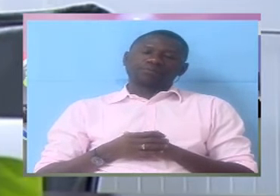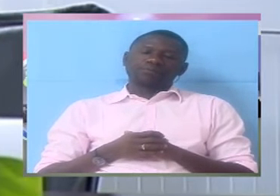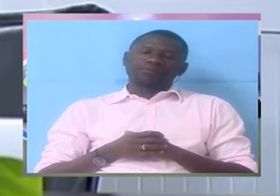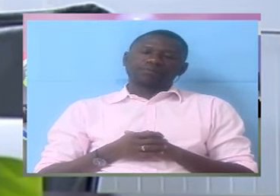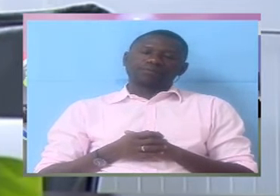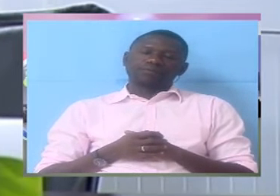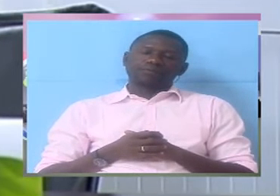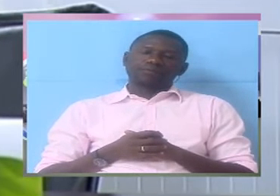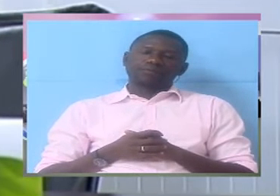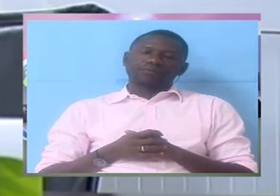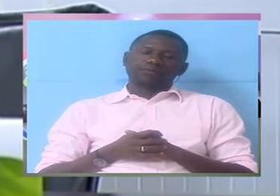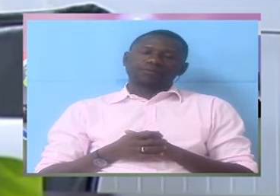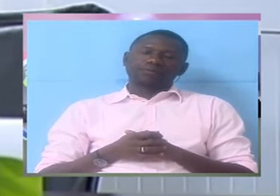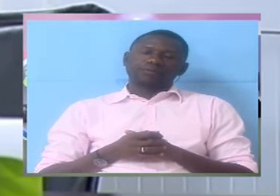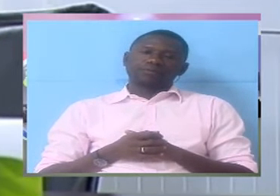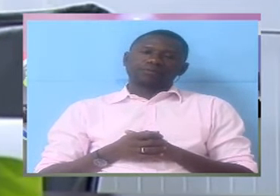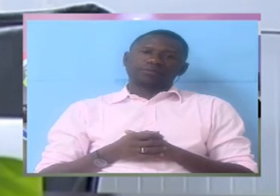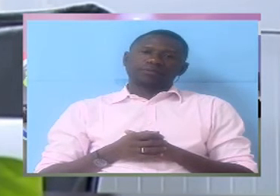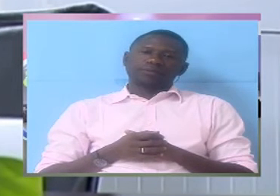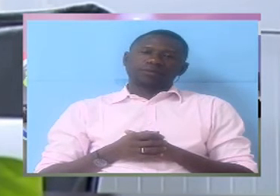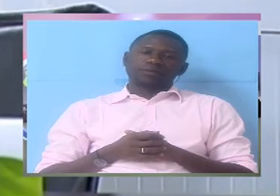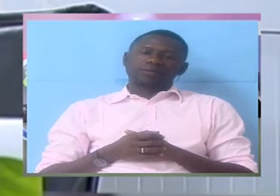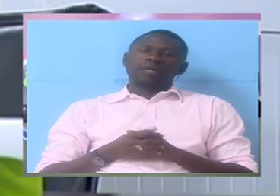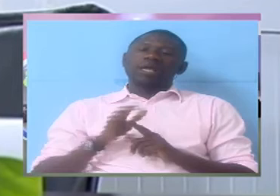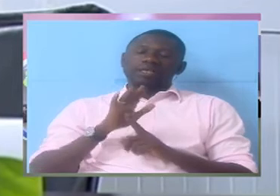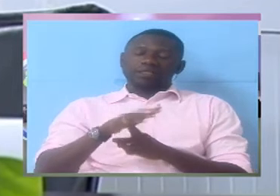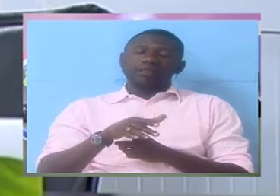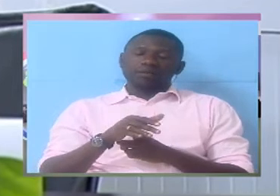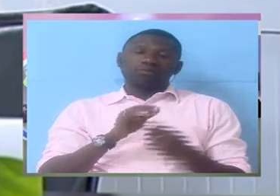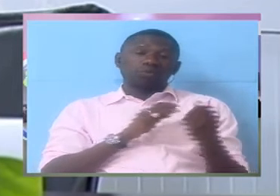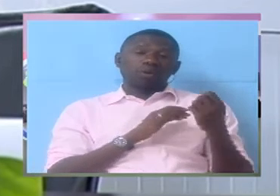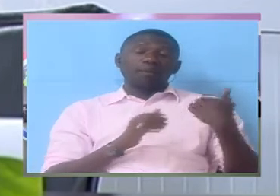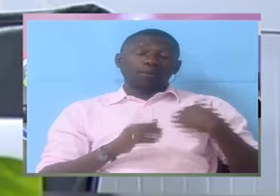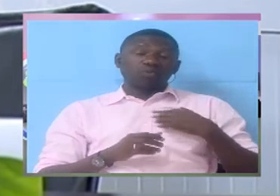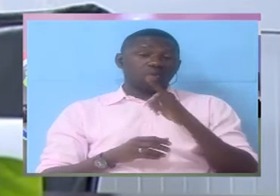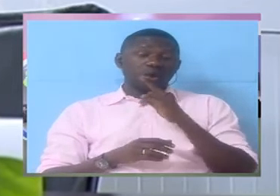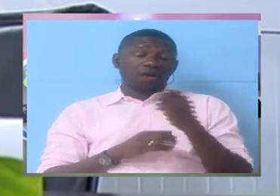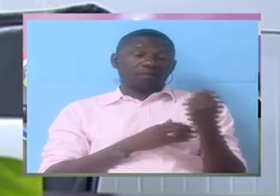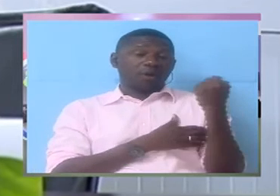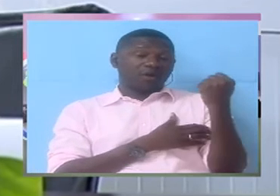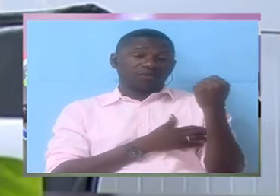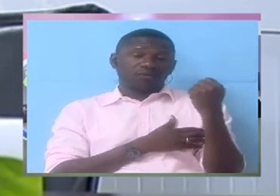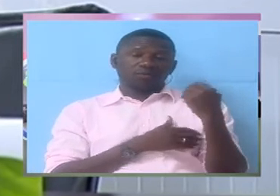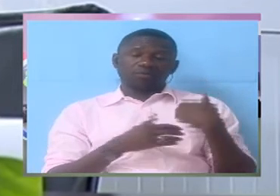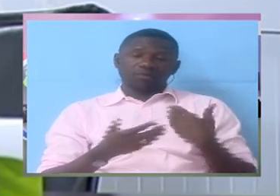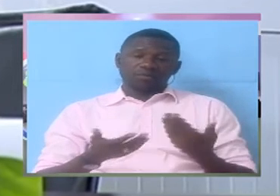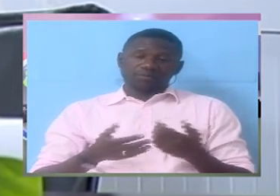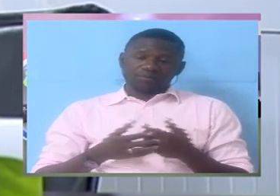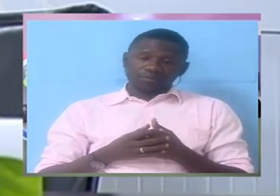who are not, I mean, powerful people. Mulu meni alonko isembo mawara.